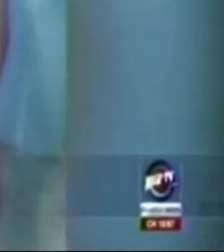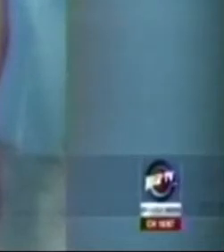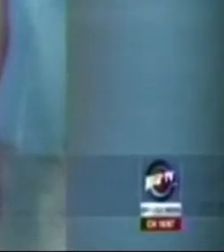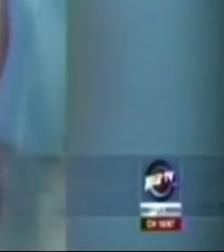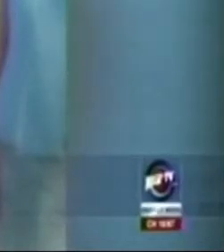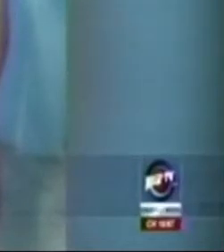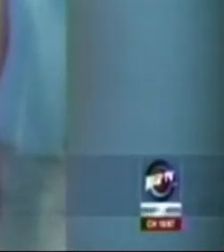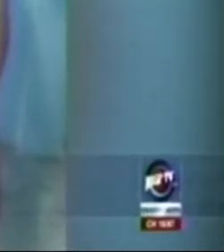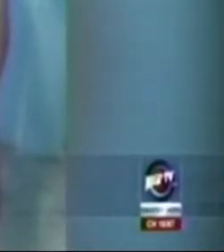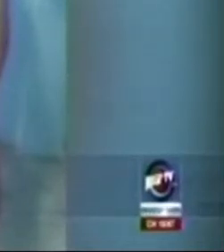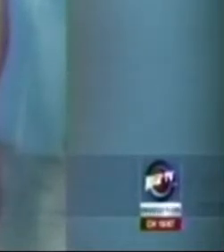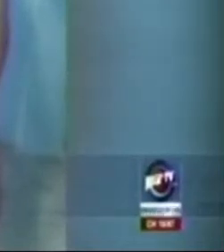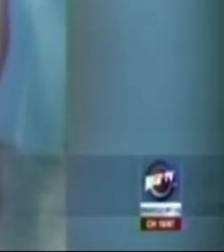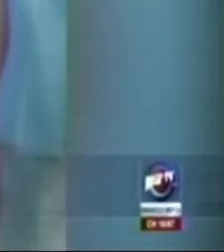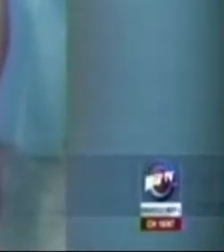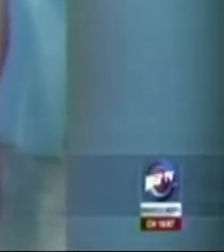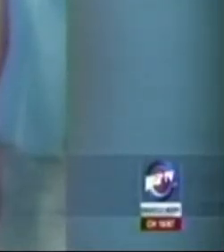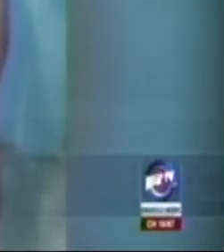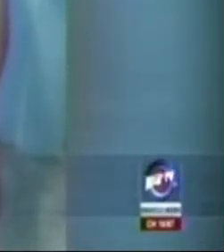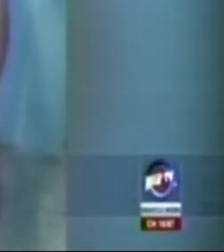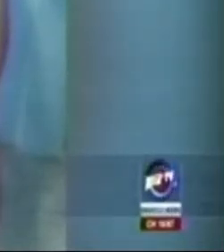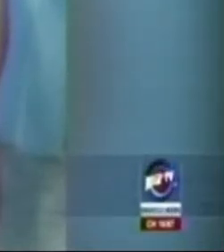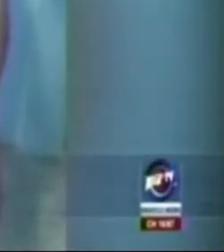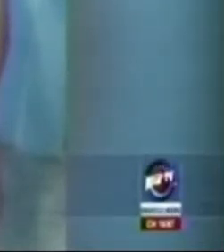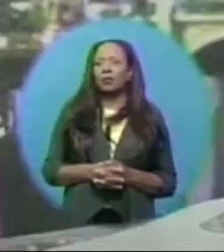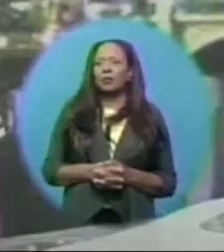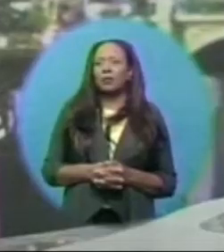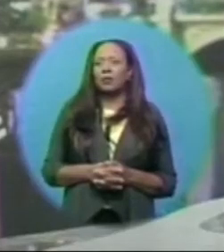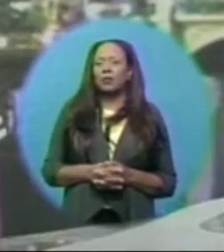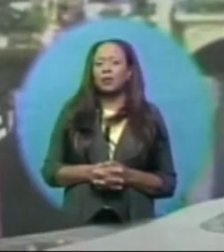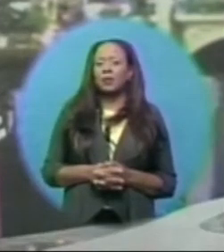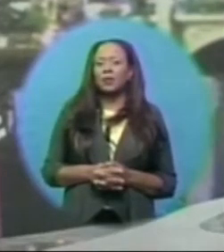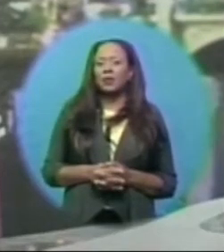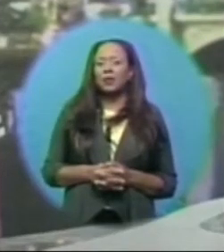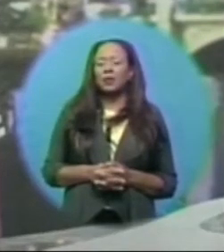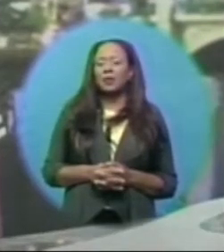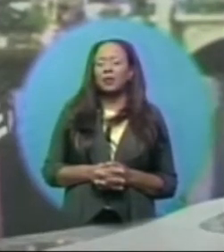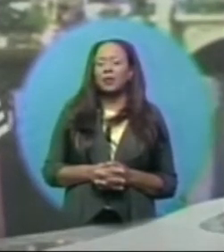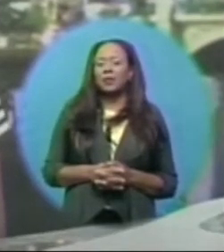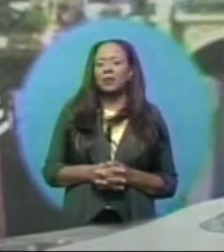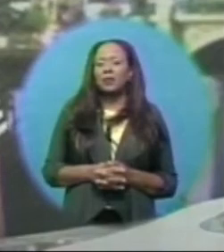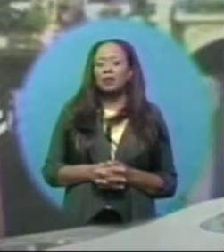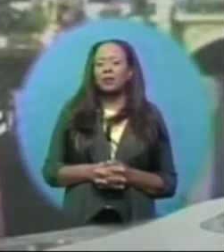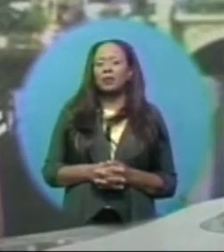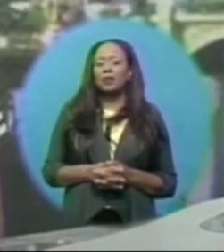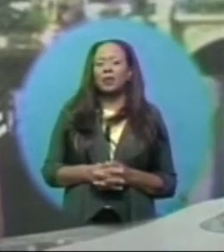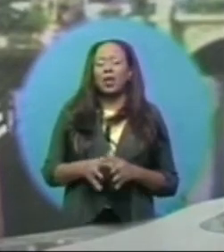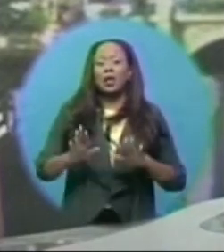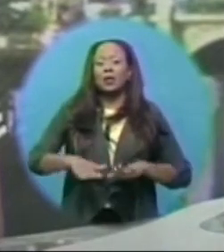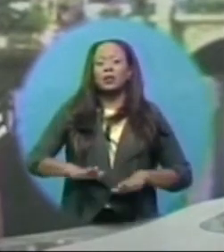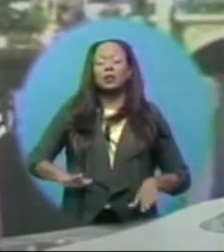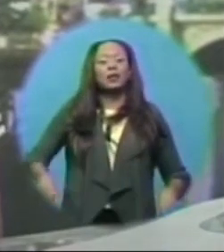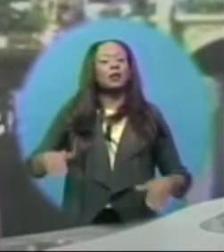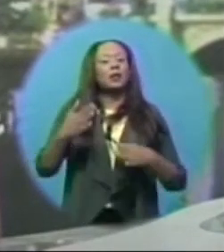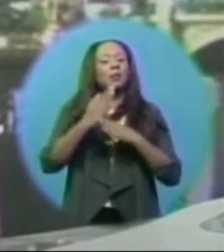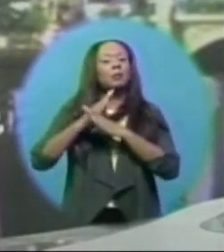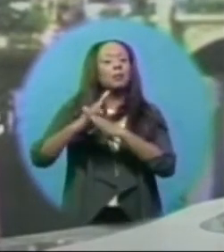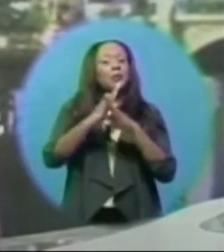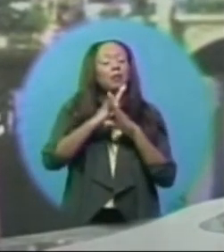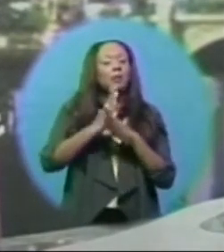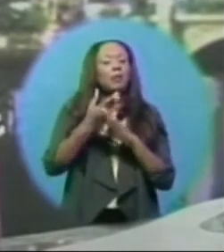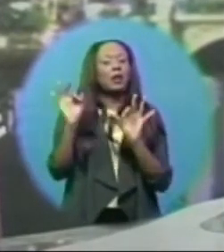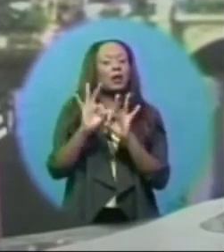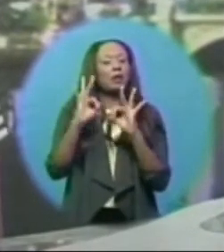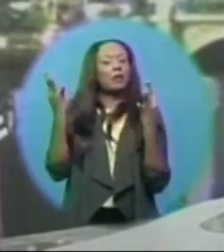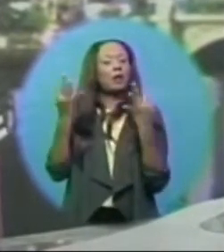who indicated that their son was in custody in Guyana and a sum of money would... The Child Protection and Family